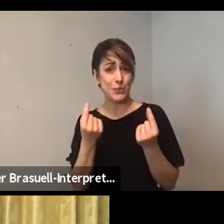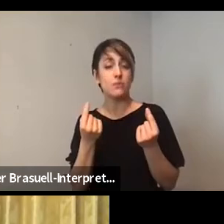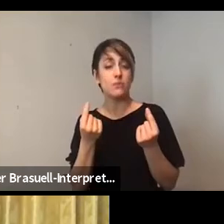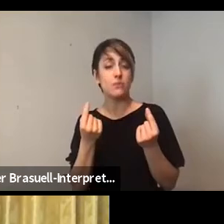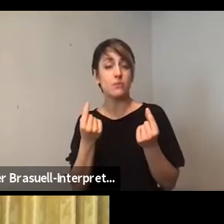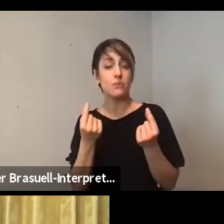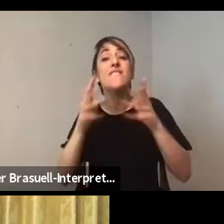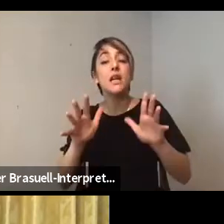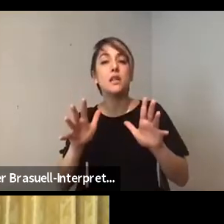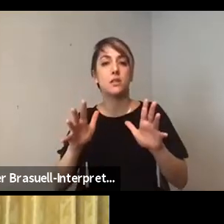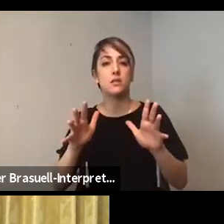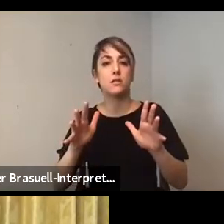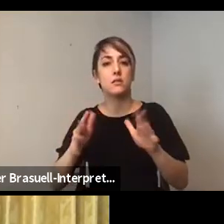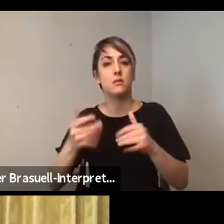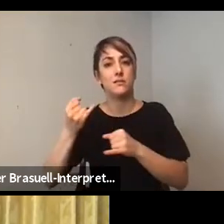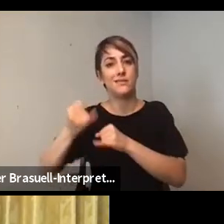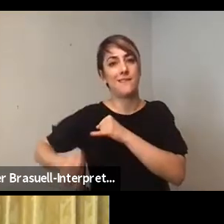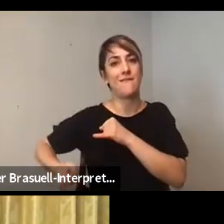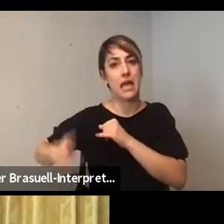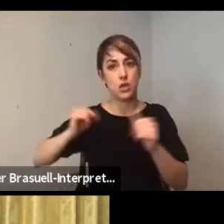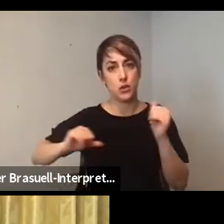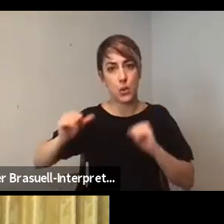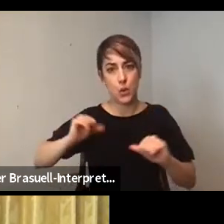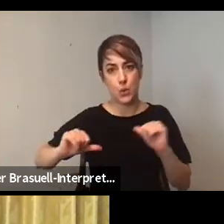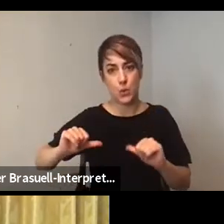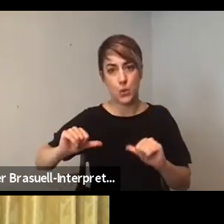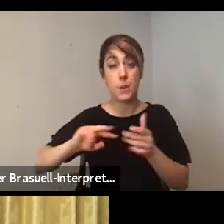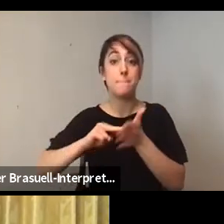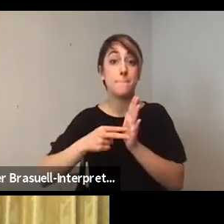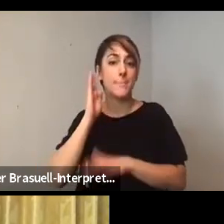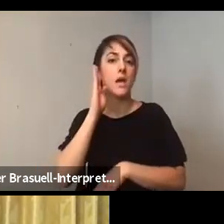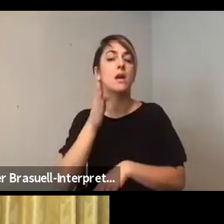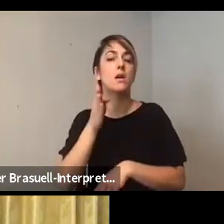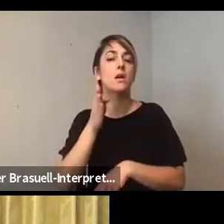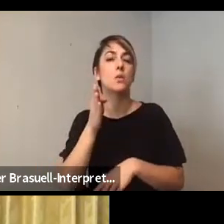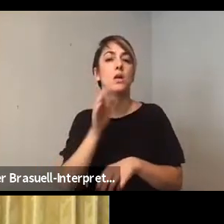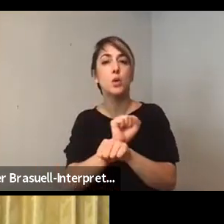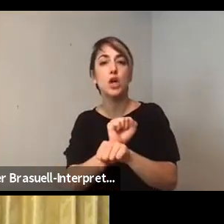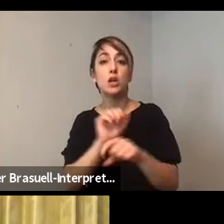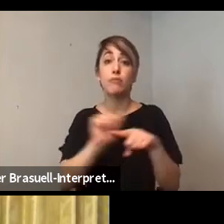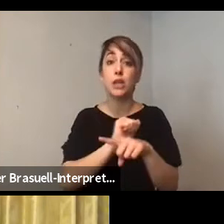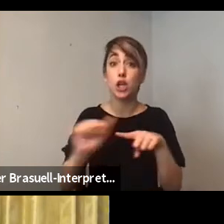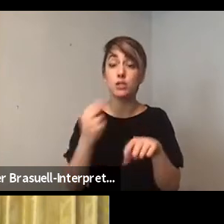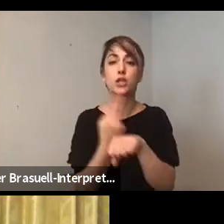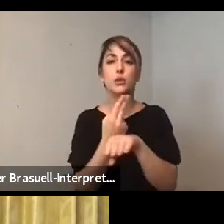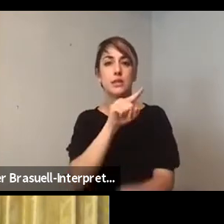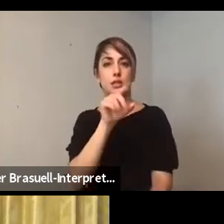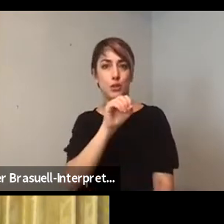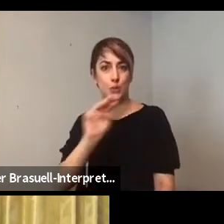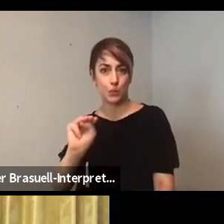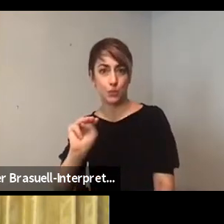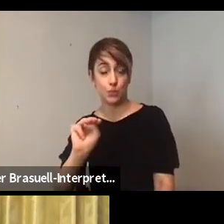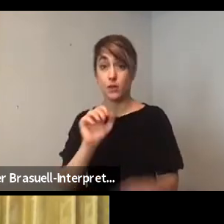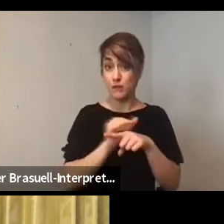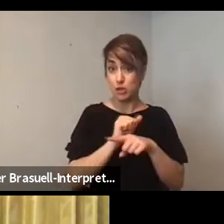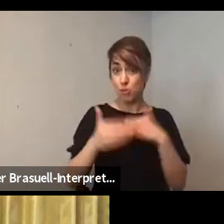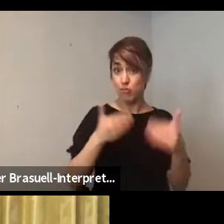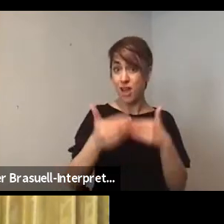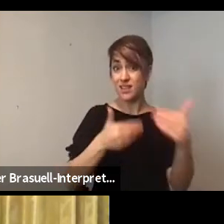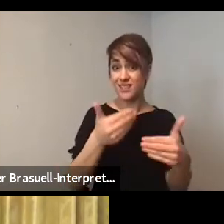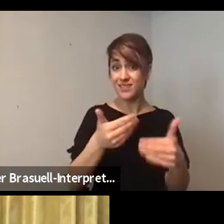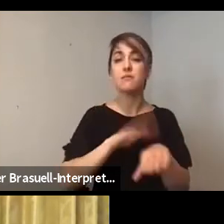this on Zoom. So we did all the rehearsal process on Zoom, and it was a long